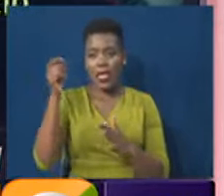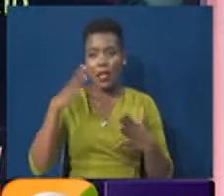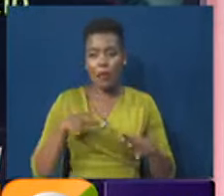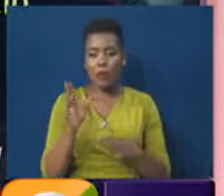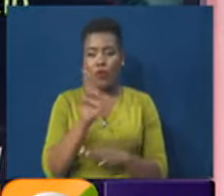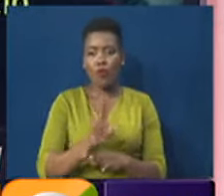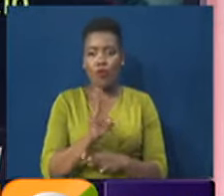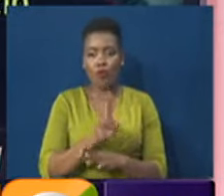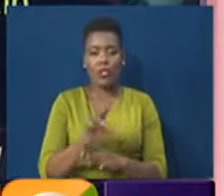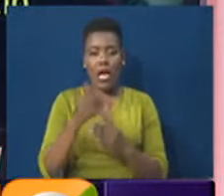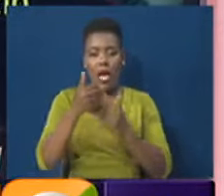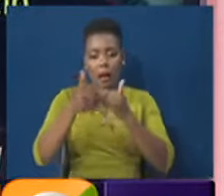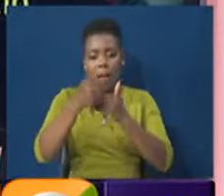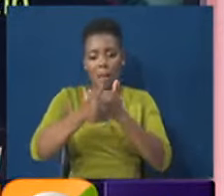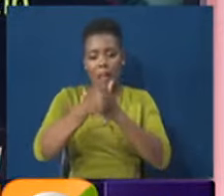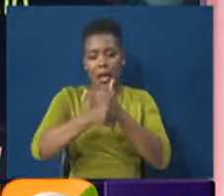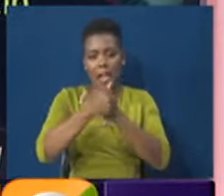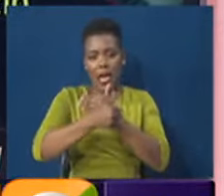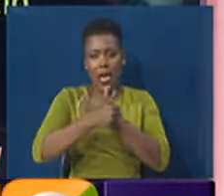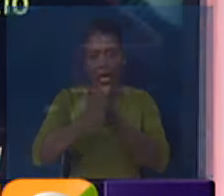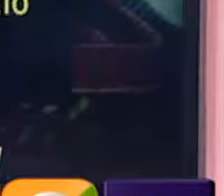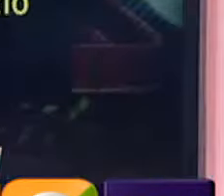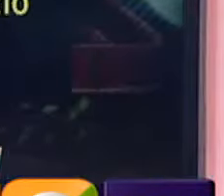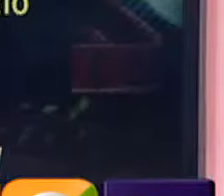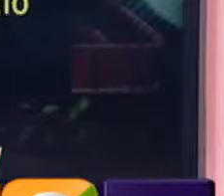consume, bread was retailing at,